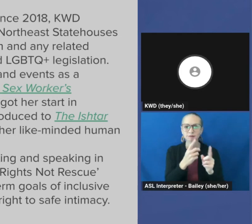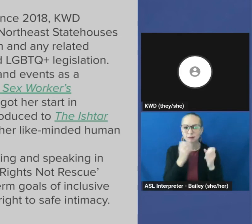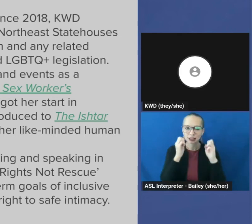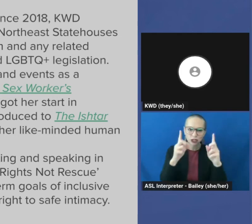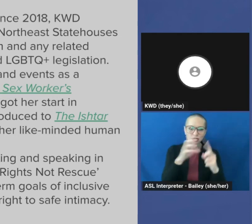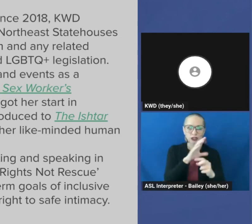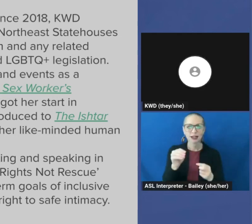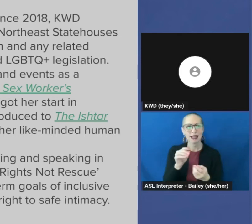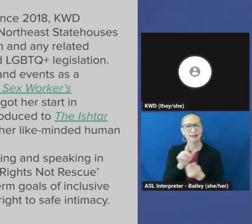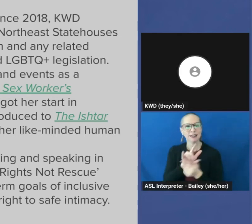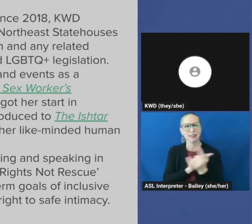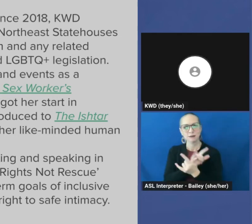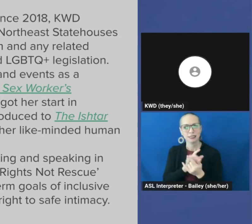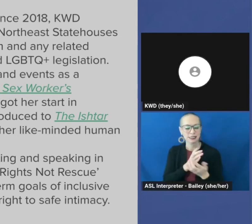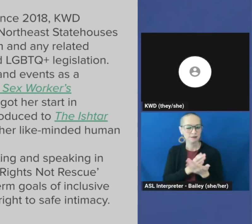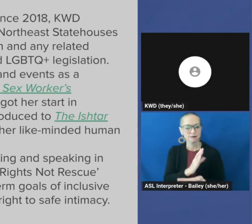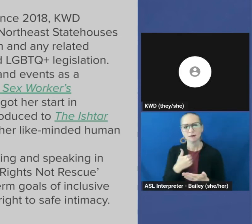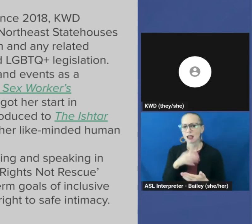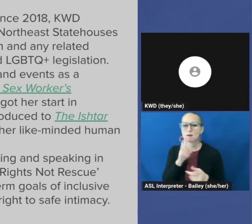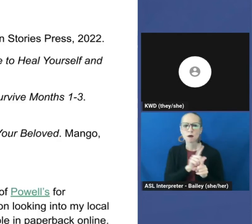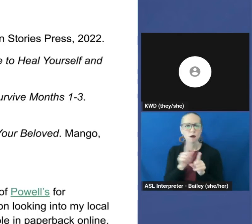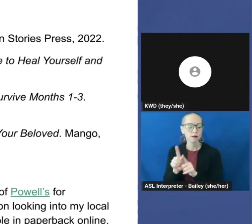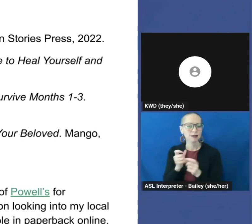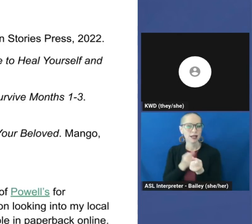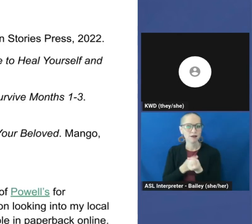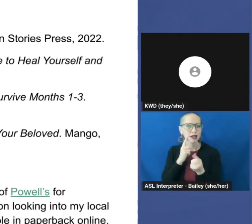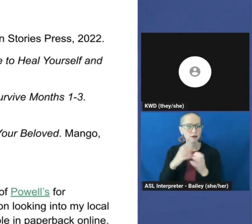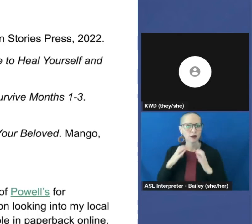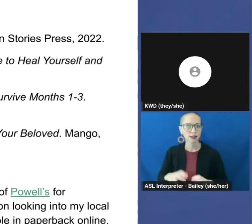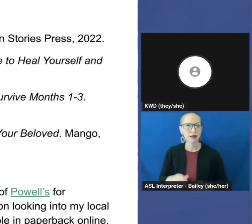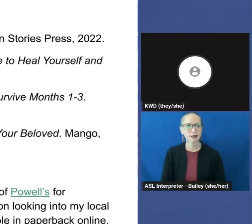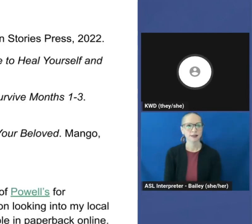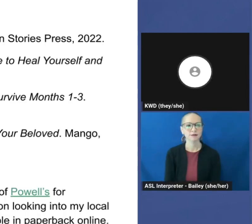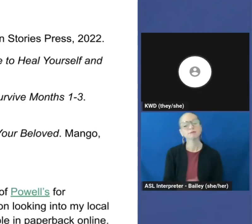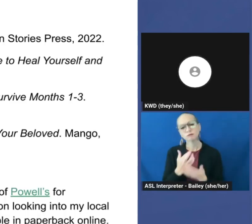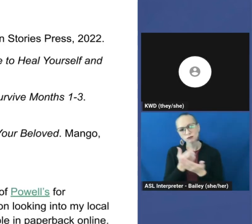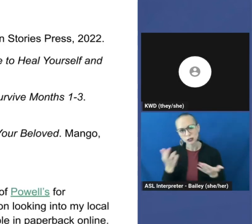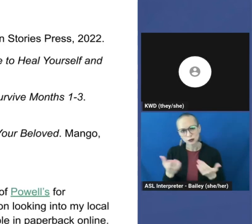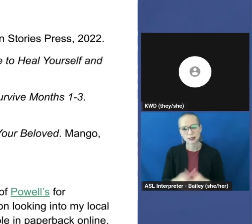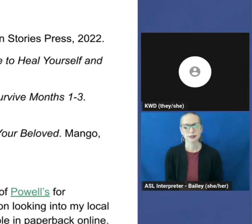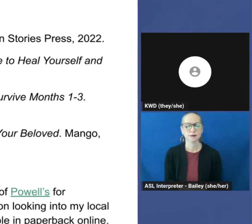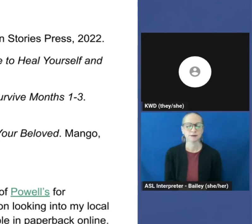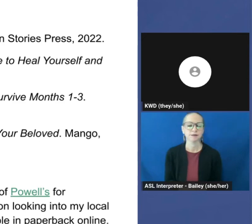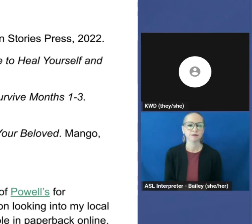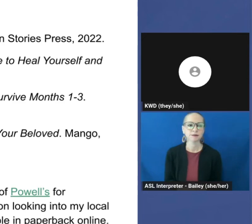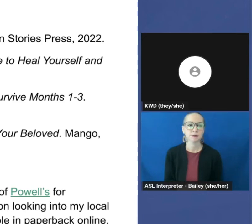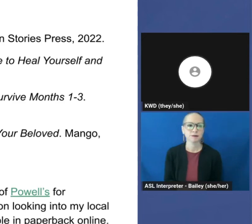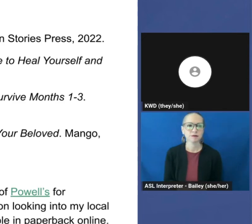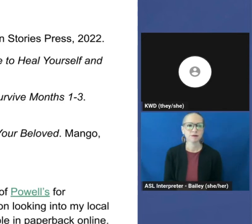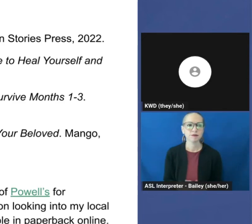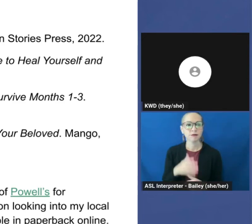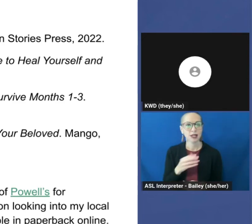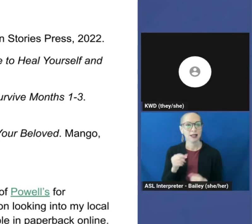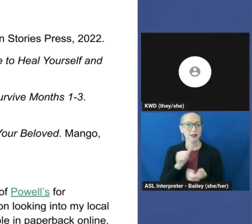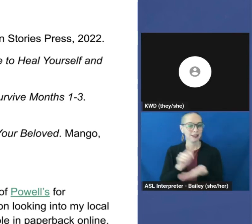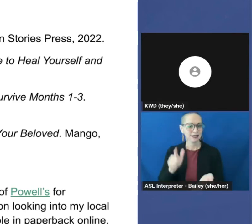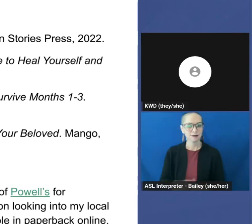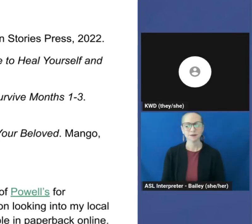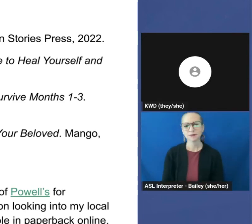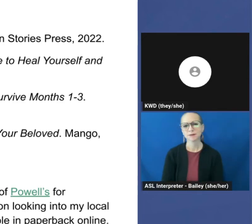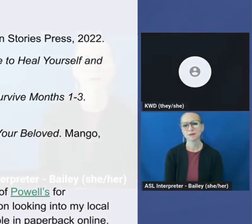always advocate for the client's resources. And that's it.